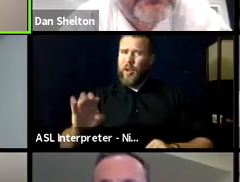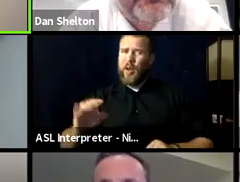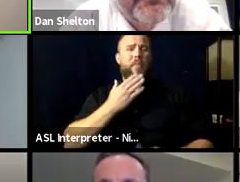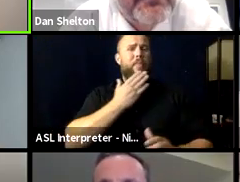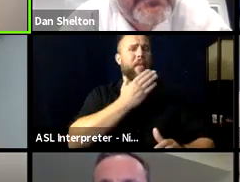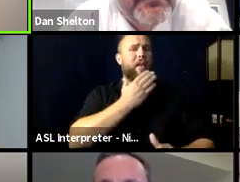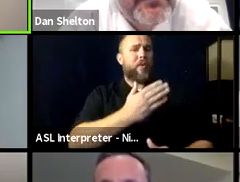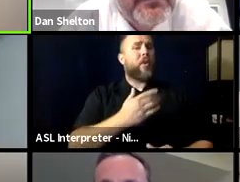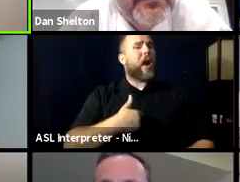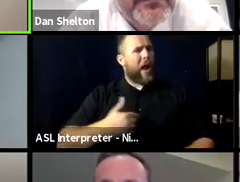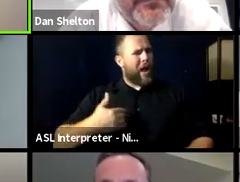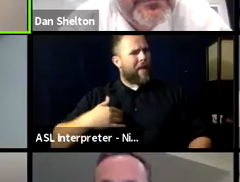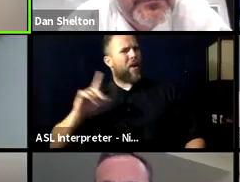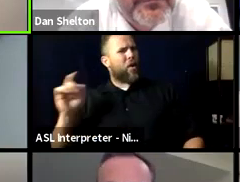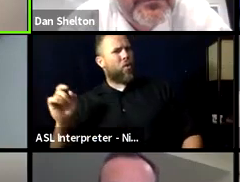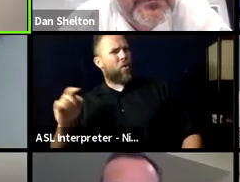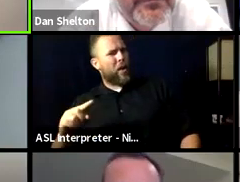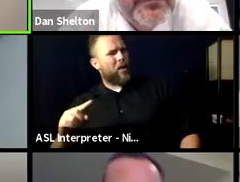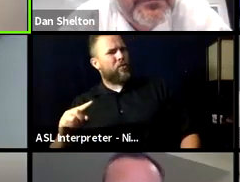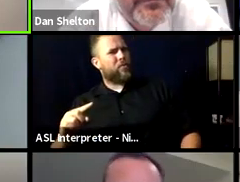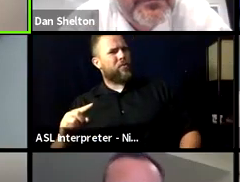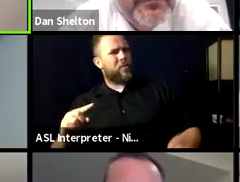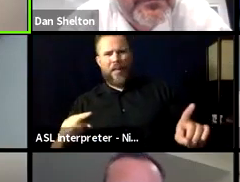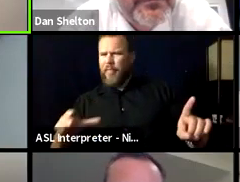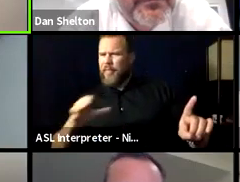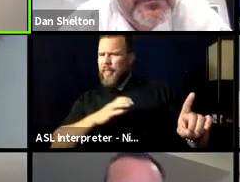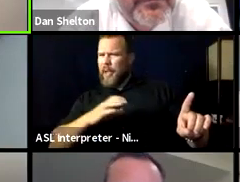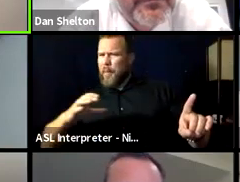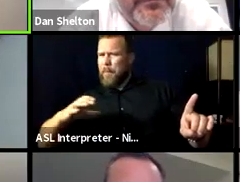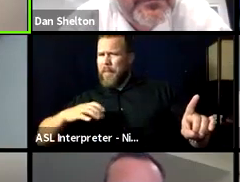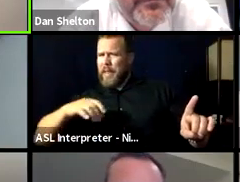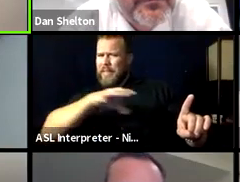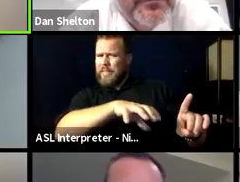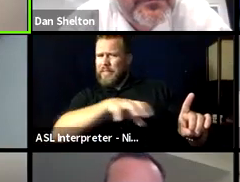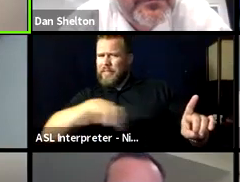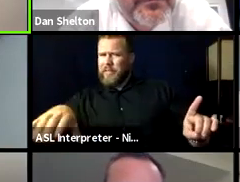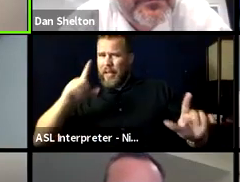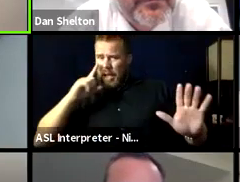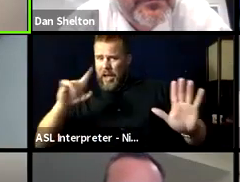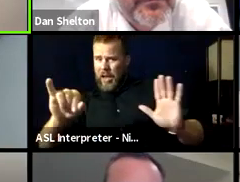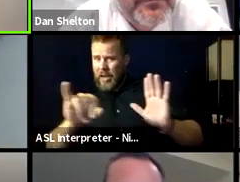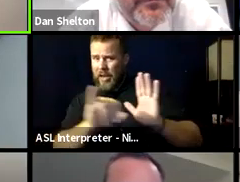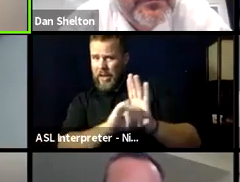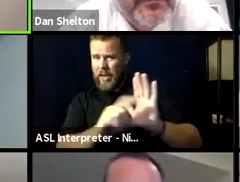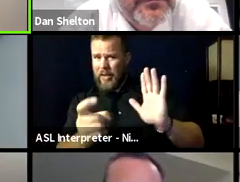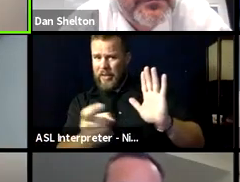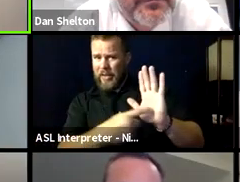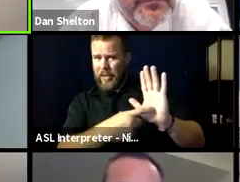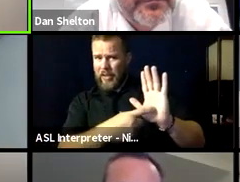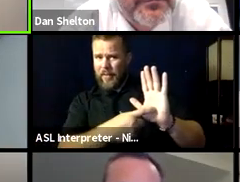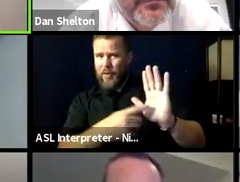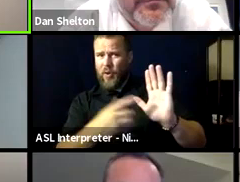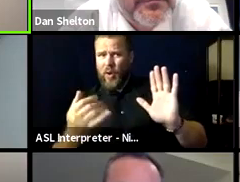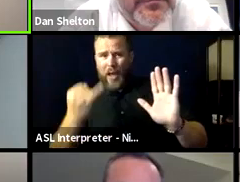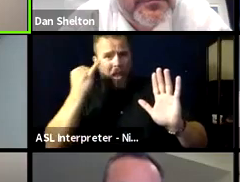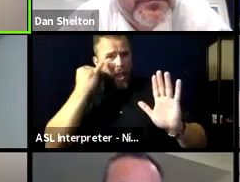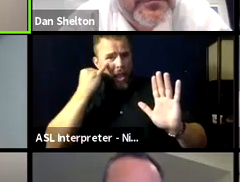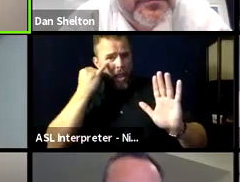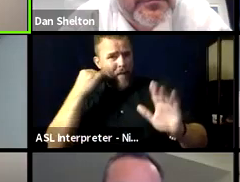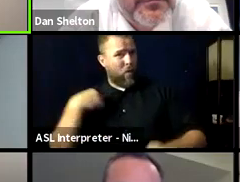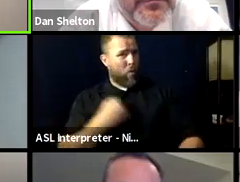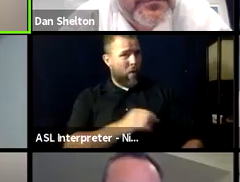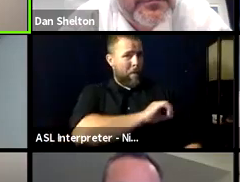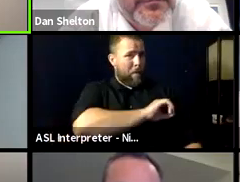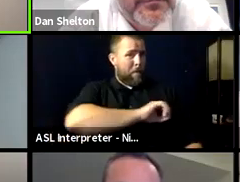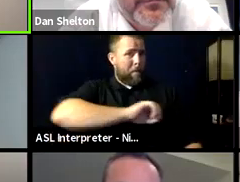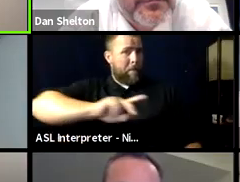however. Have the committees identified, if we were to come back, a threshold